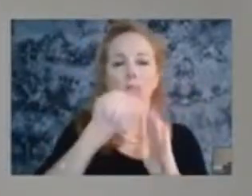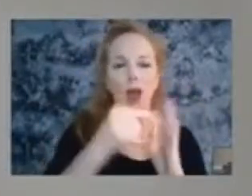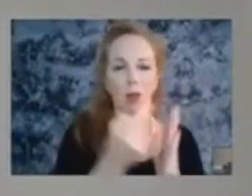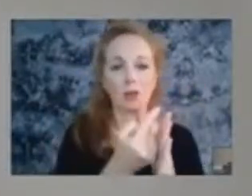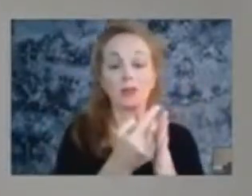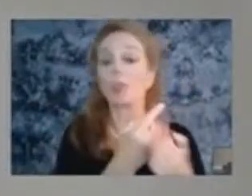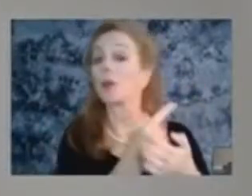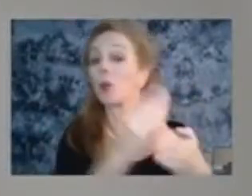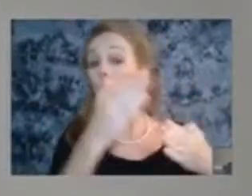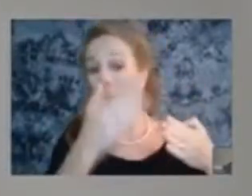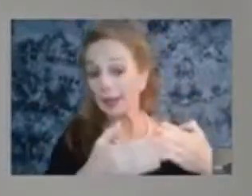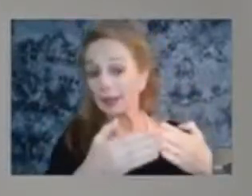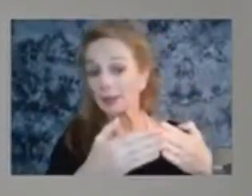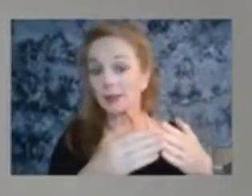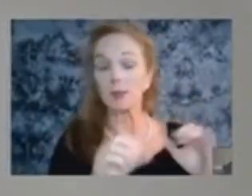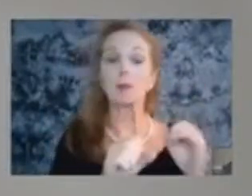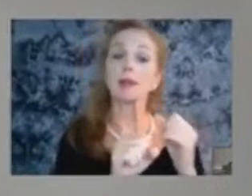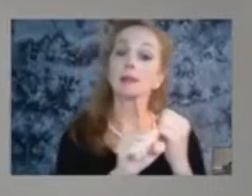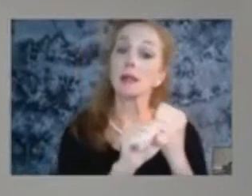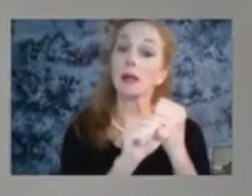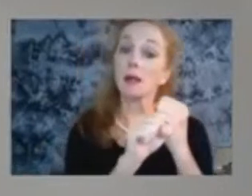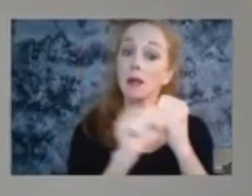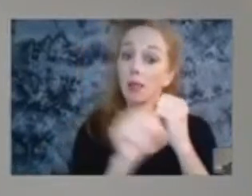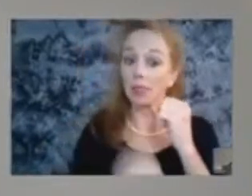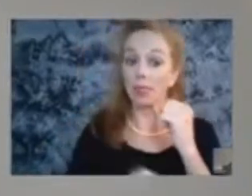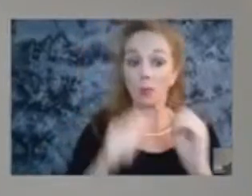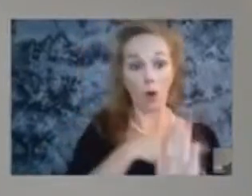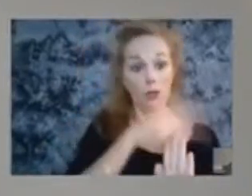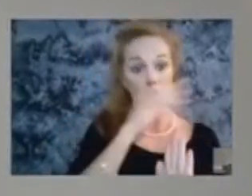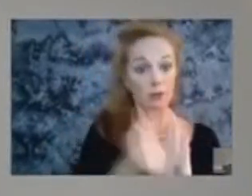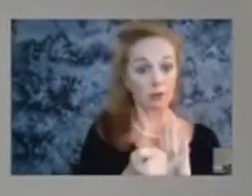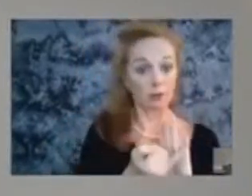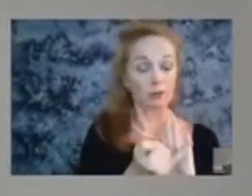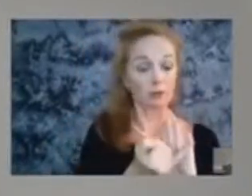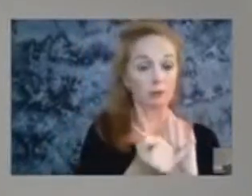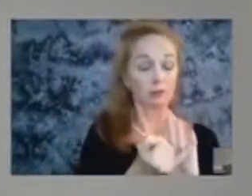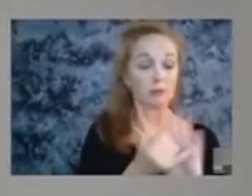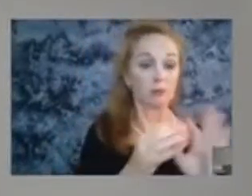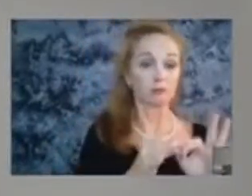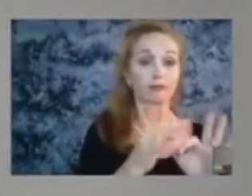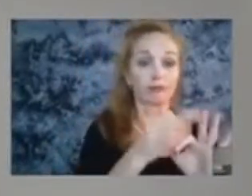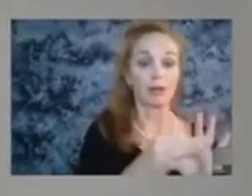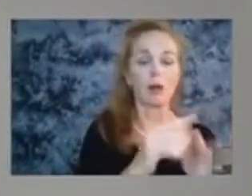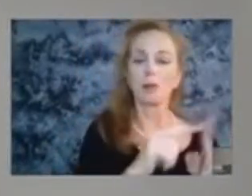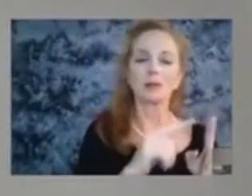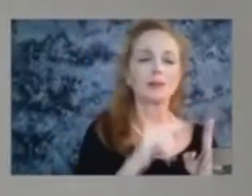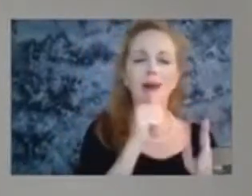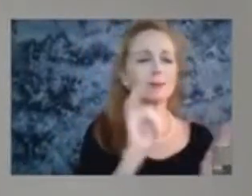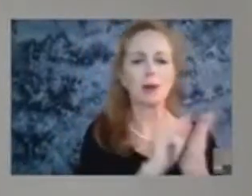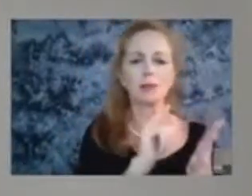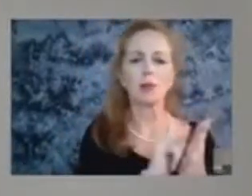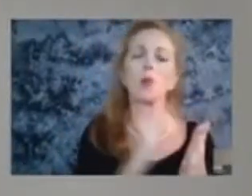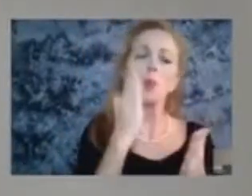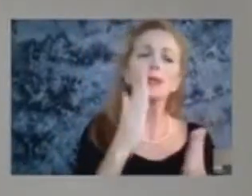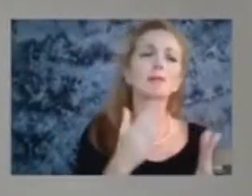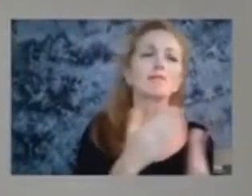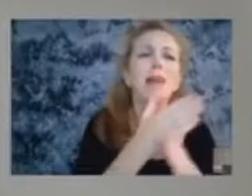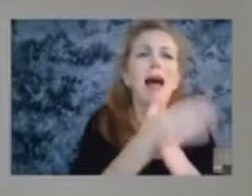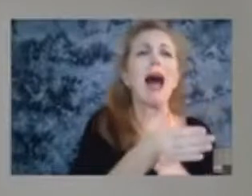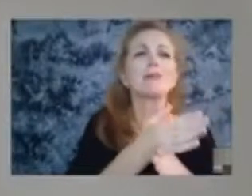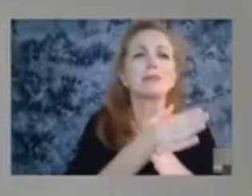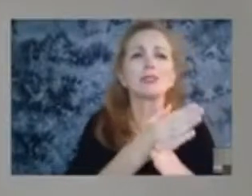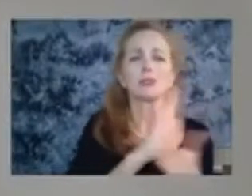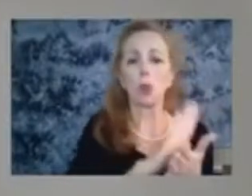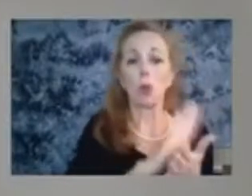of a project, but it's not impossible. Okay. So most of that will be done after hours and on the weekends. Okay, great, thank